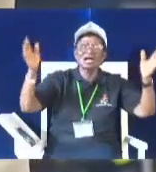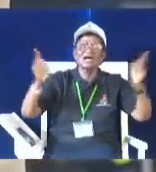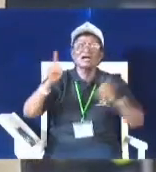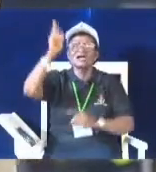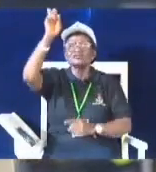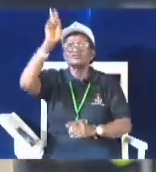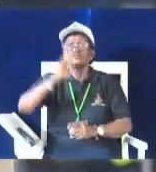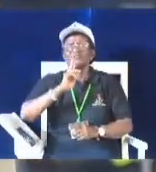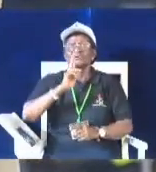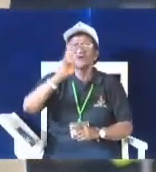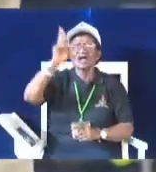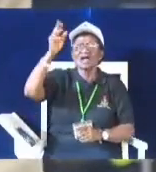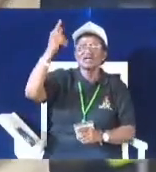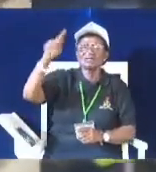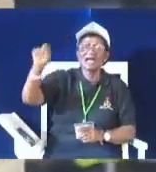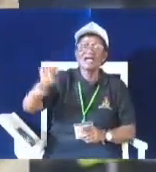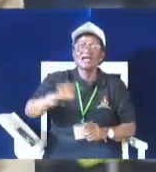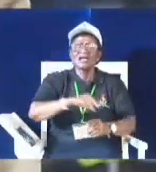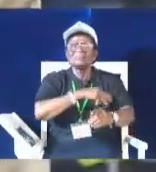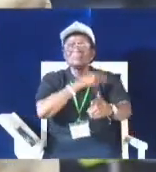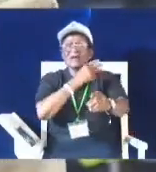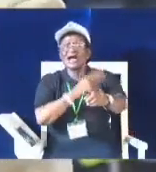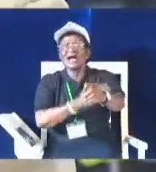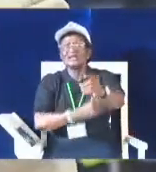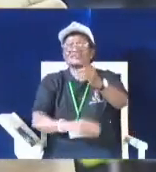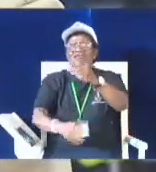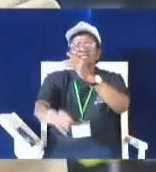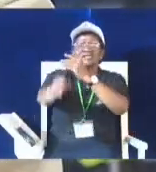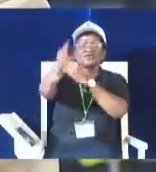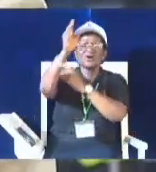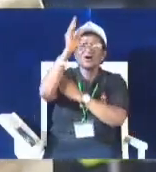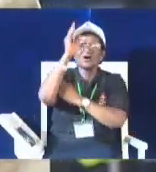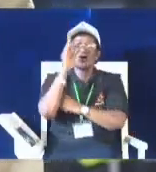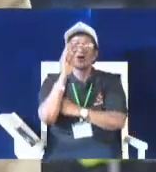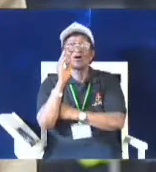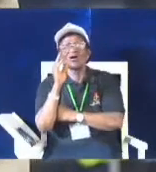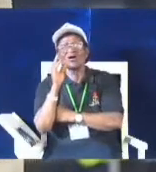Alleluia, you are the mighty